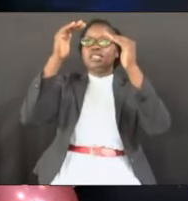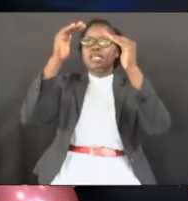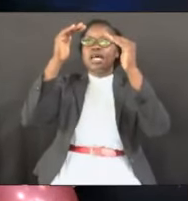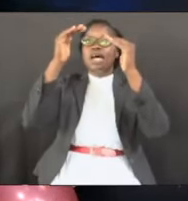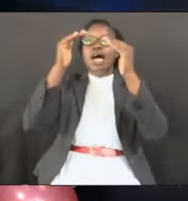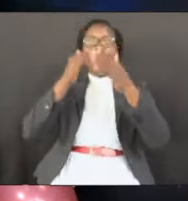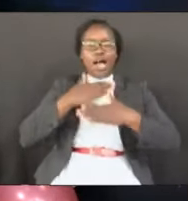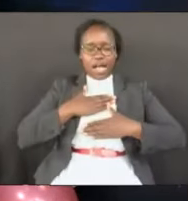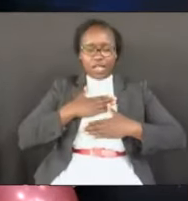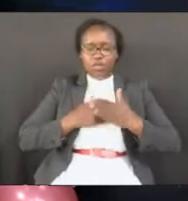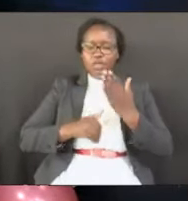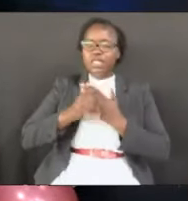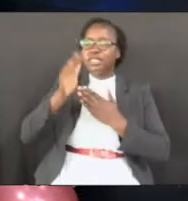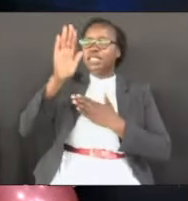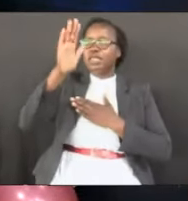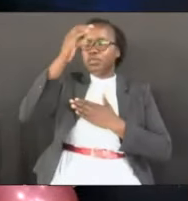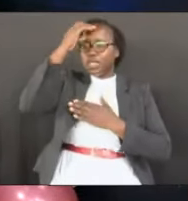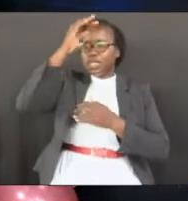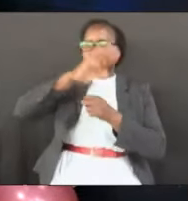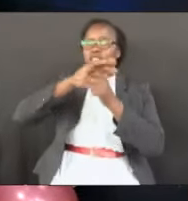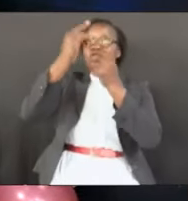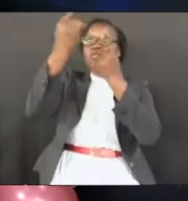hallowed be thy name, thy kingdom come.